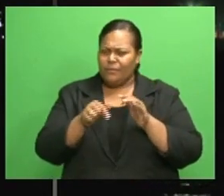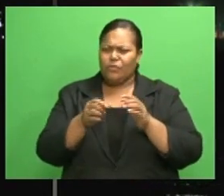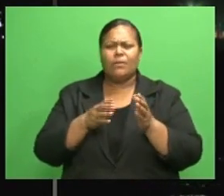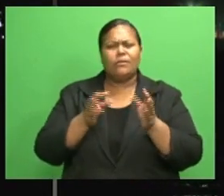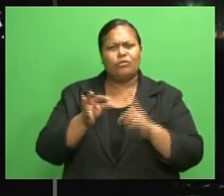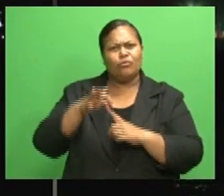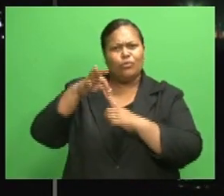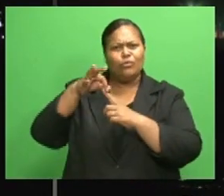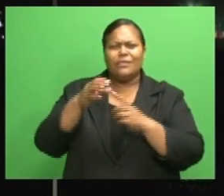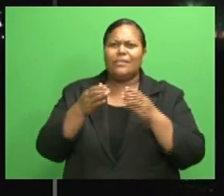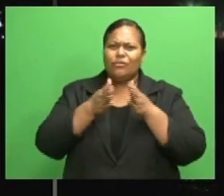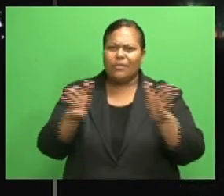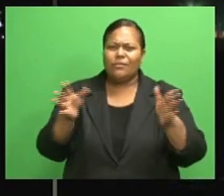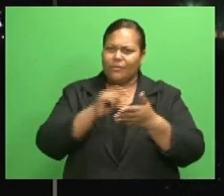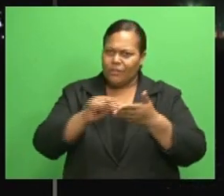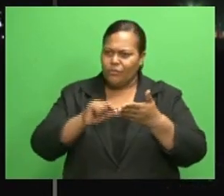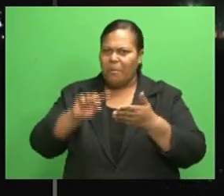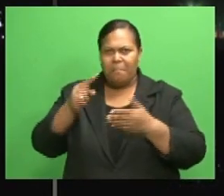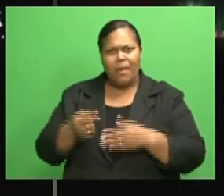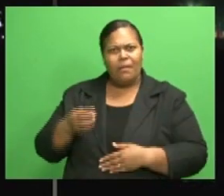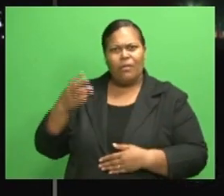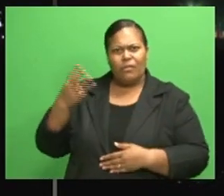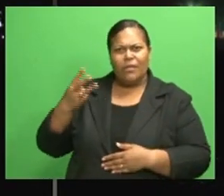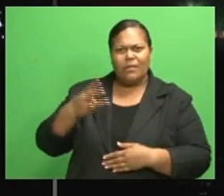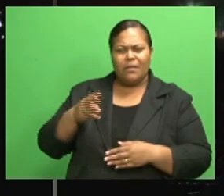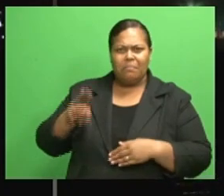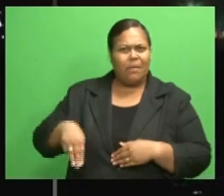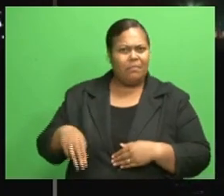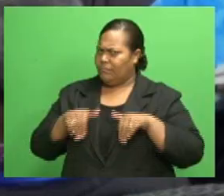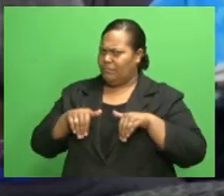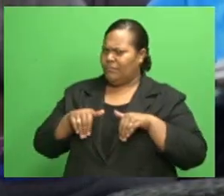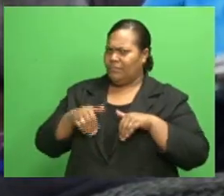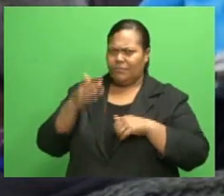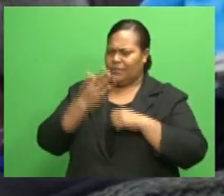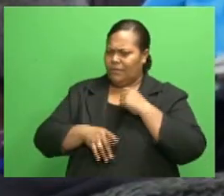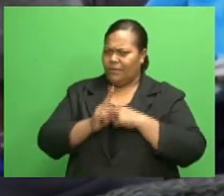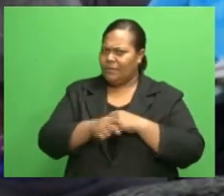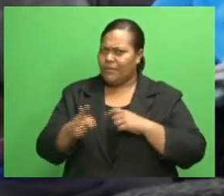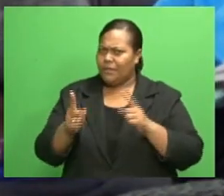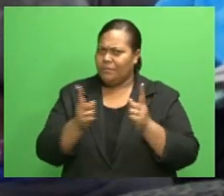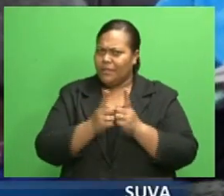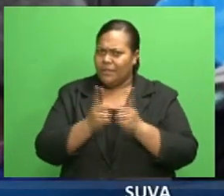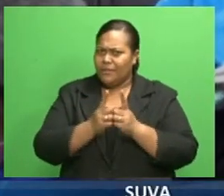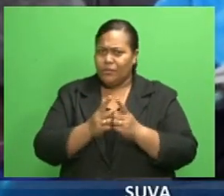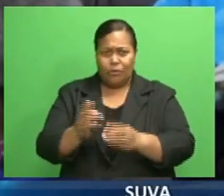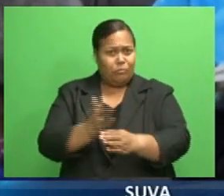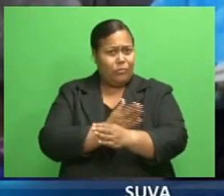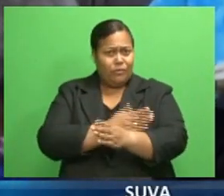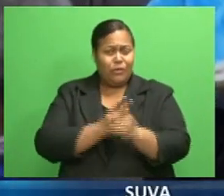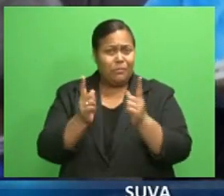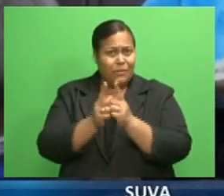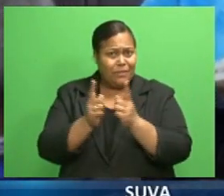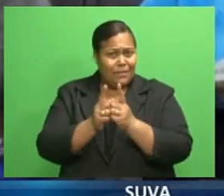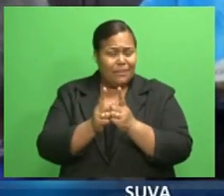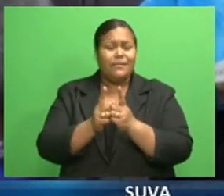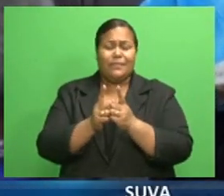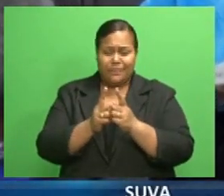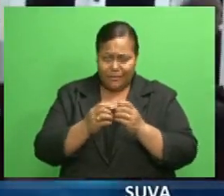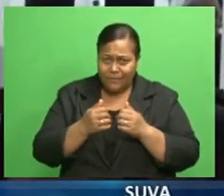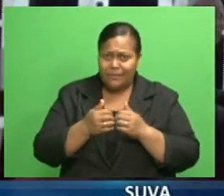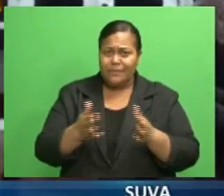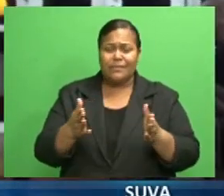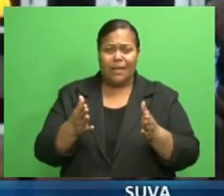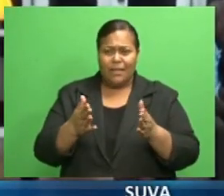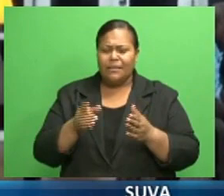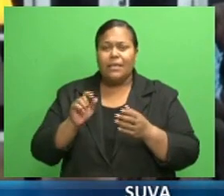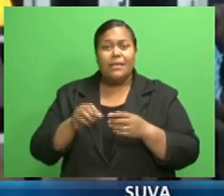even as 13 members of the management board stayed out of the meeting. Before the meeting proper began, Sithiveni Rambuka insisted that